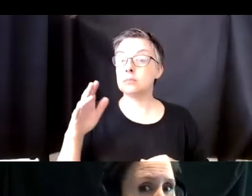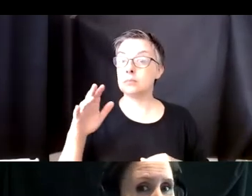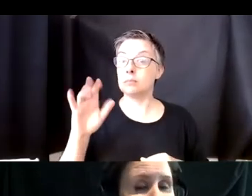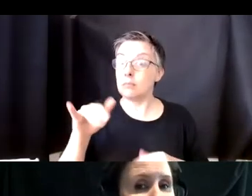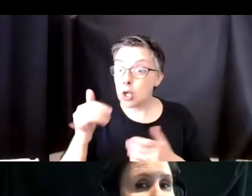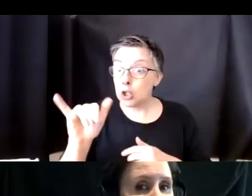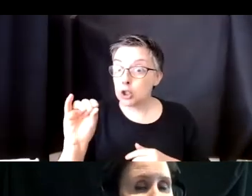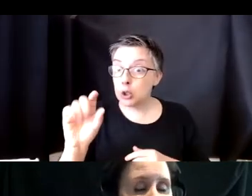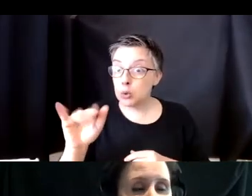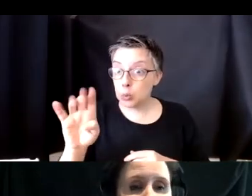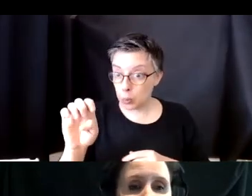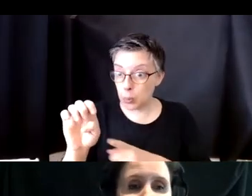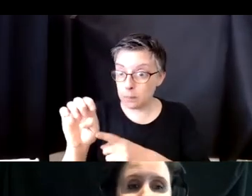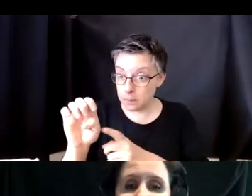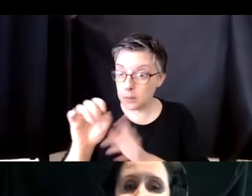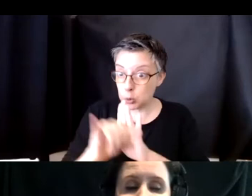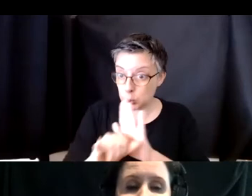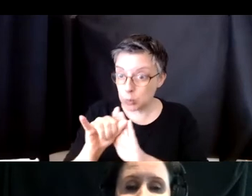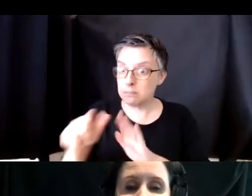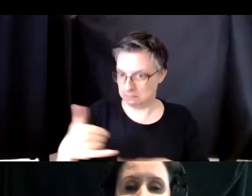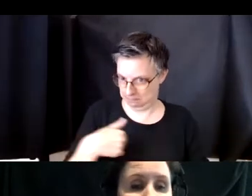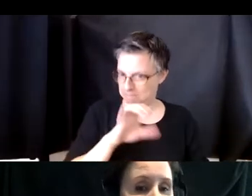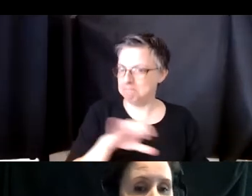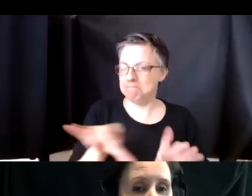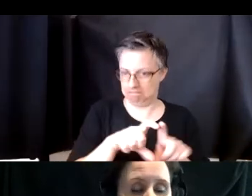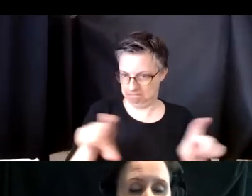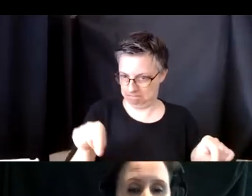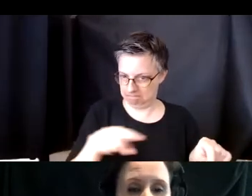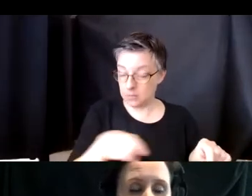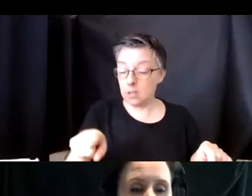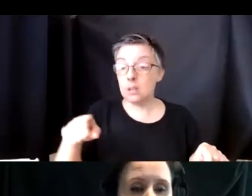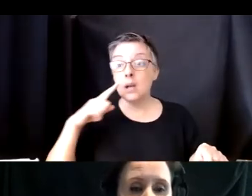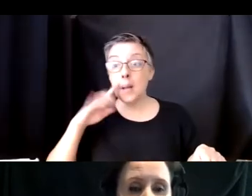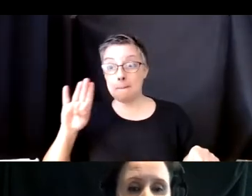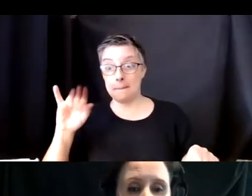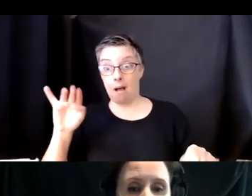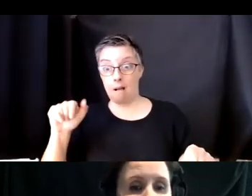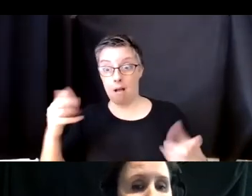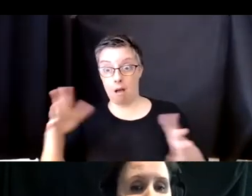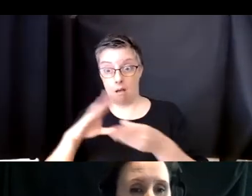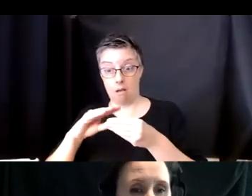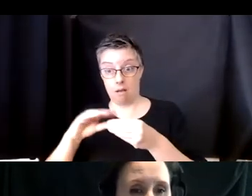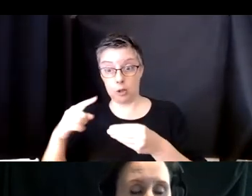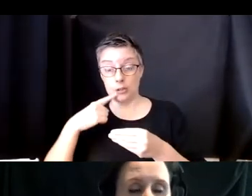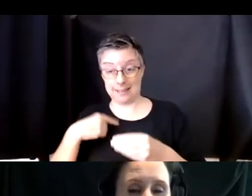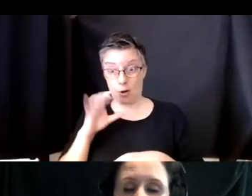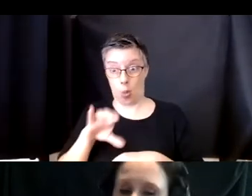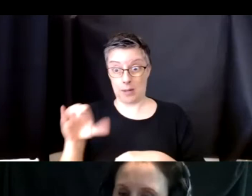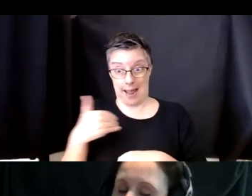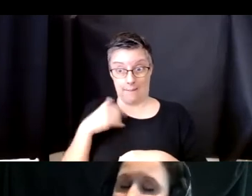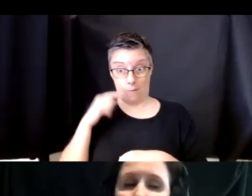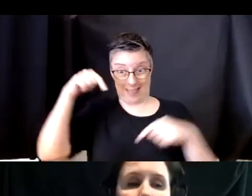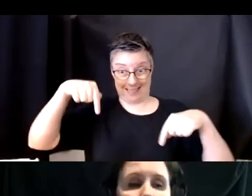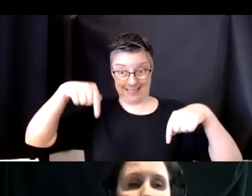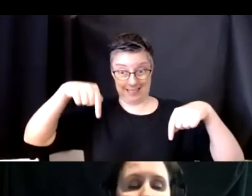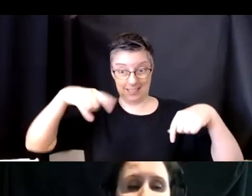YouTube used the closed caption format, and what Bianca already talked about earlier today, that there is closed caption for this.